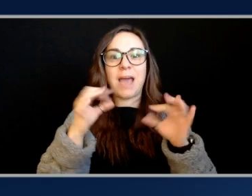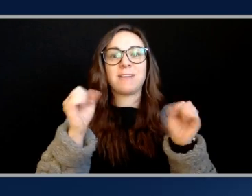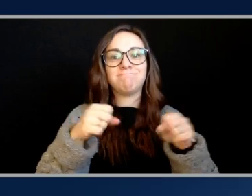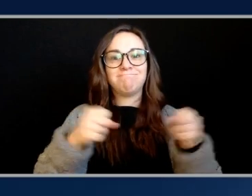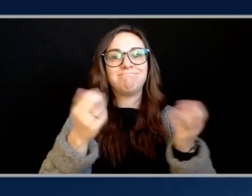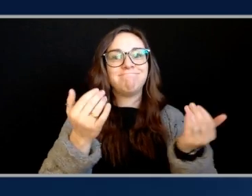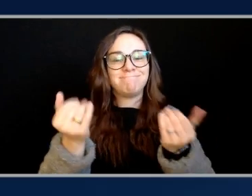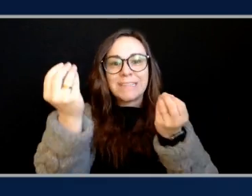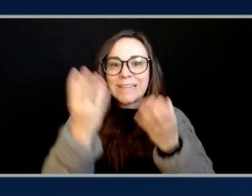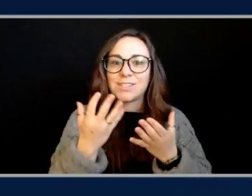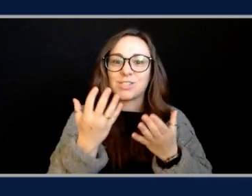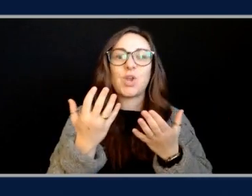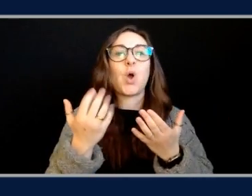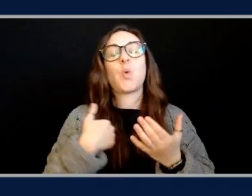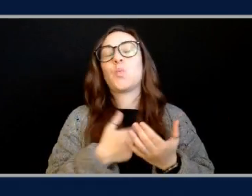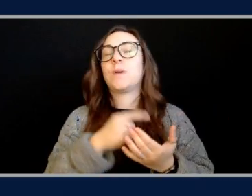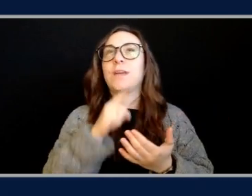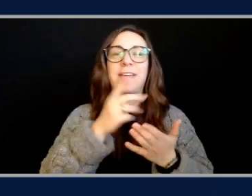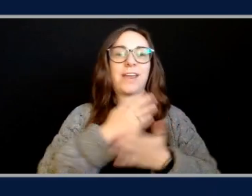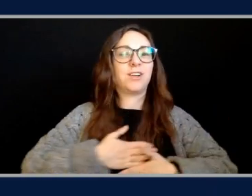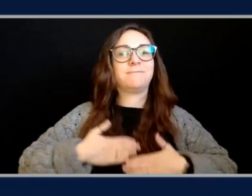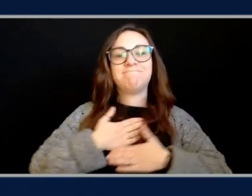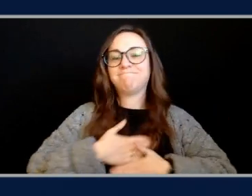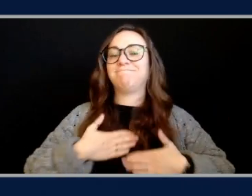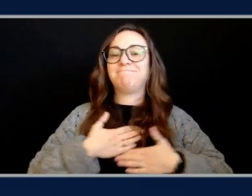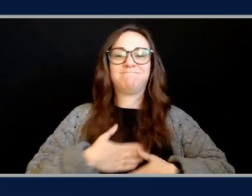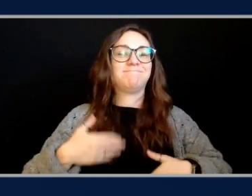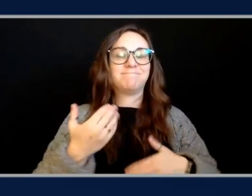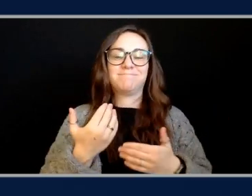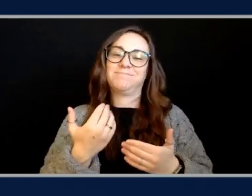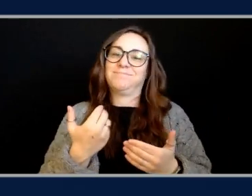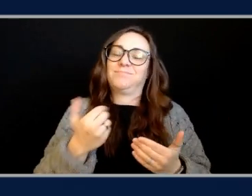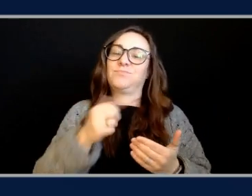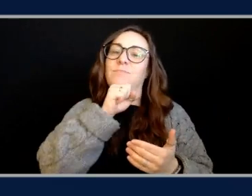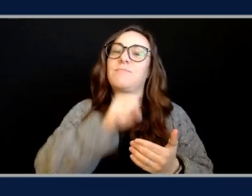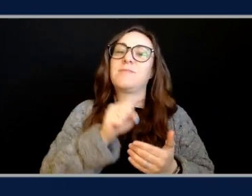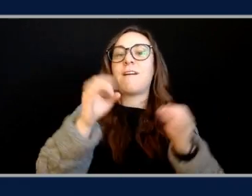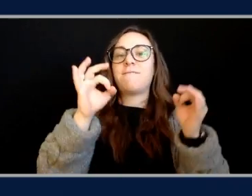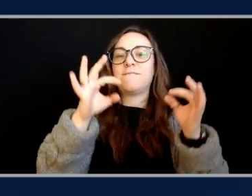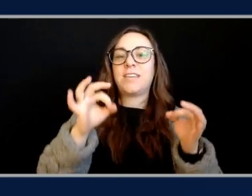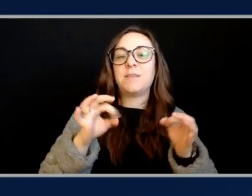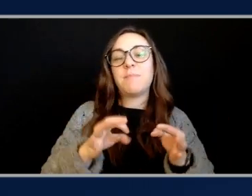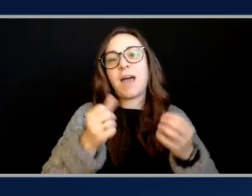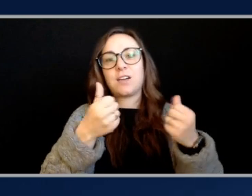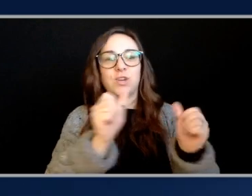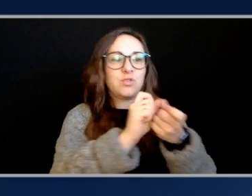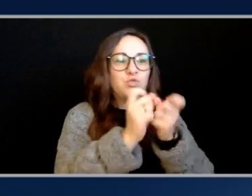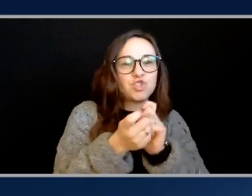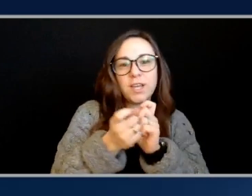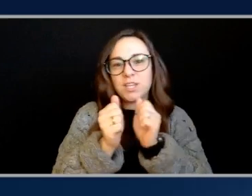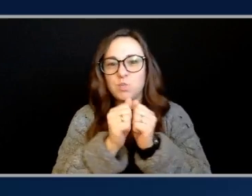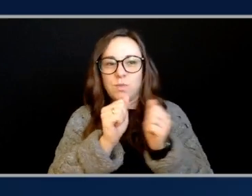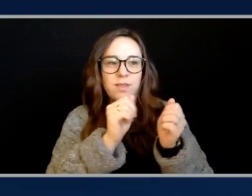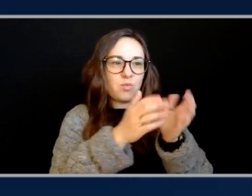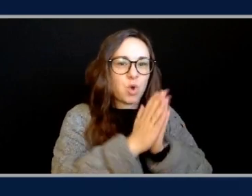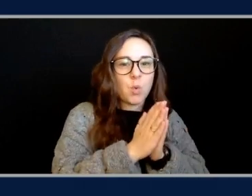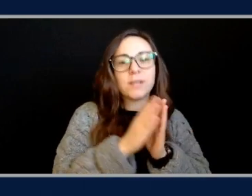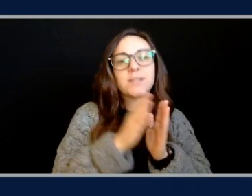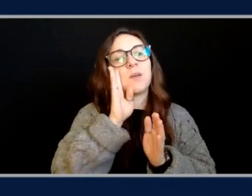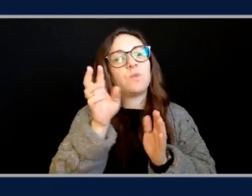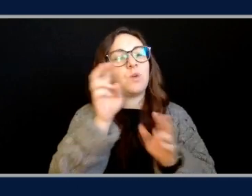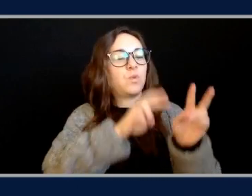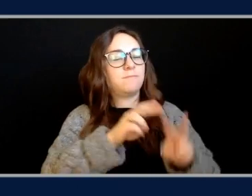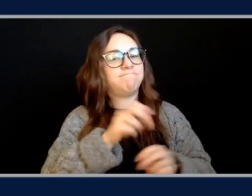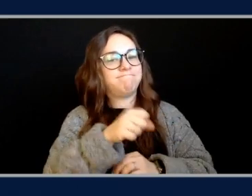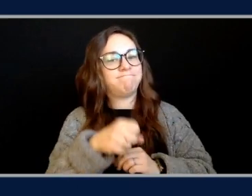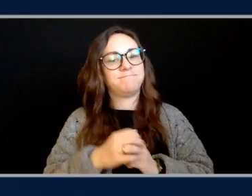us as we're passionate about this. So leave those tips and feedbacks and feature requests, and this is something we'll absolutely review. Yeah, and someone asked